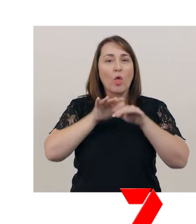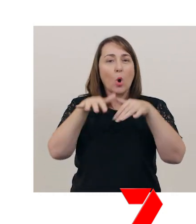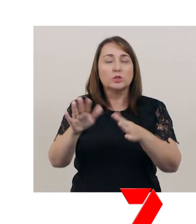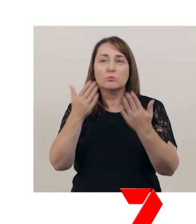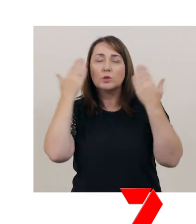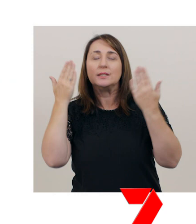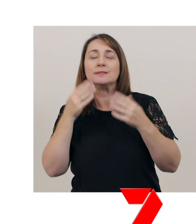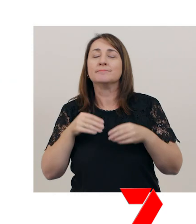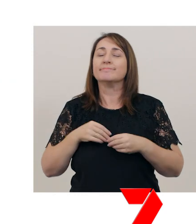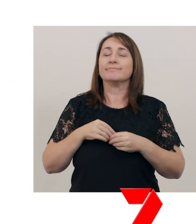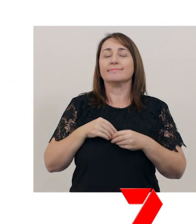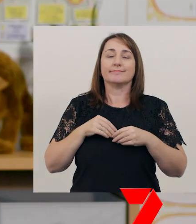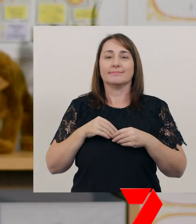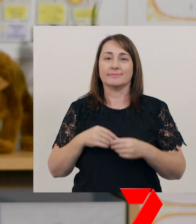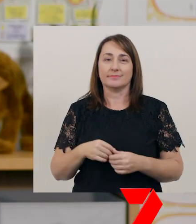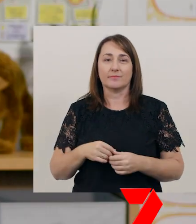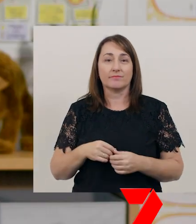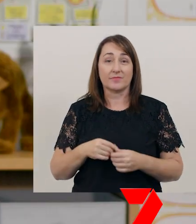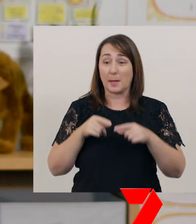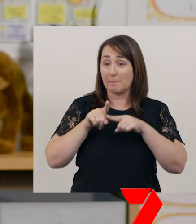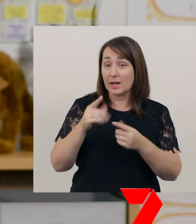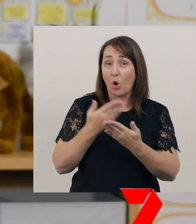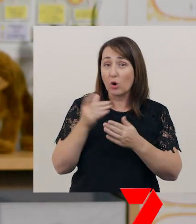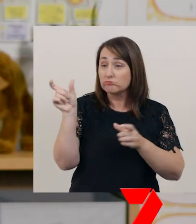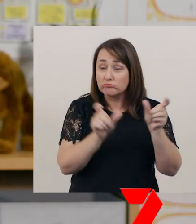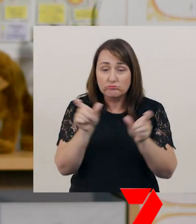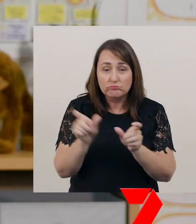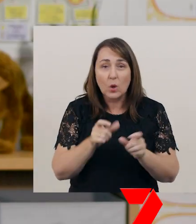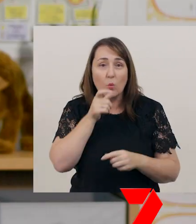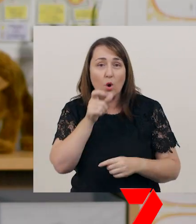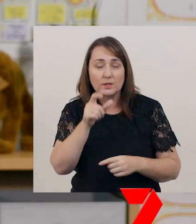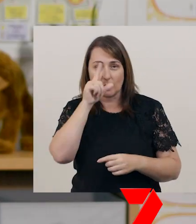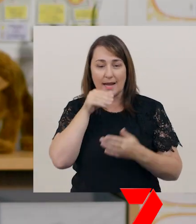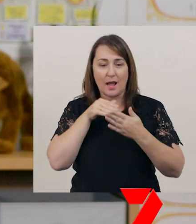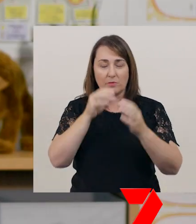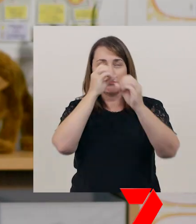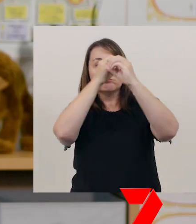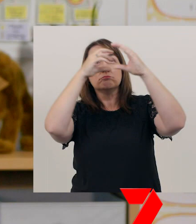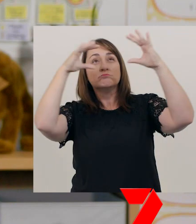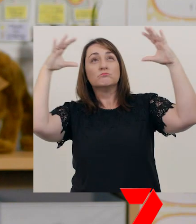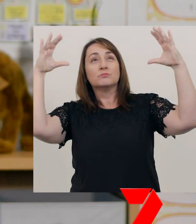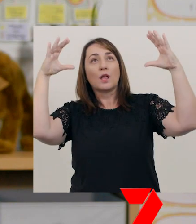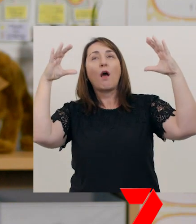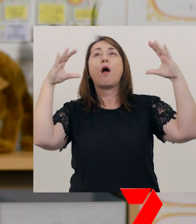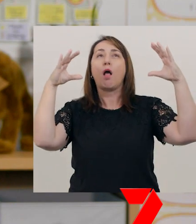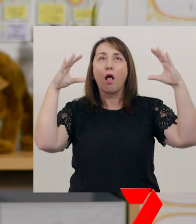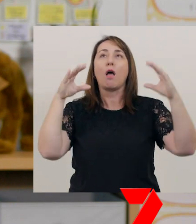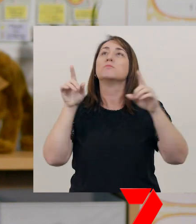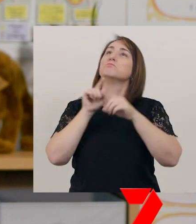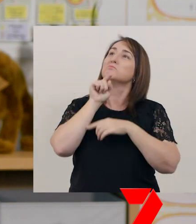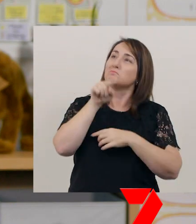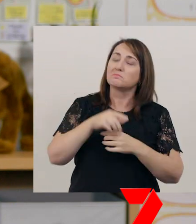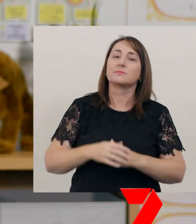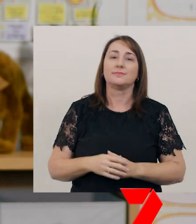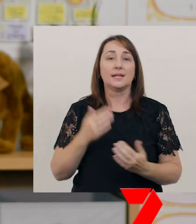breeze? Depending on our choice, we can influence people to visualise or see different pictures and make different associations or